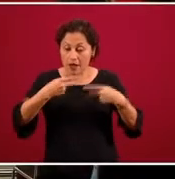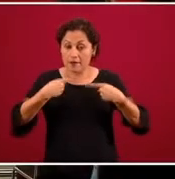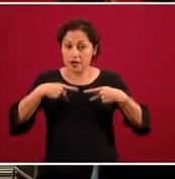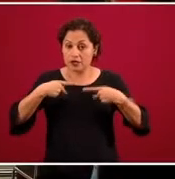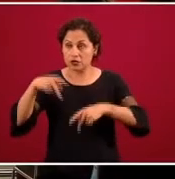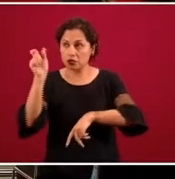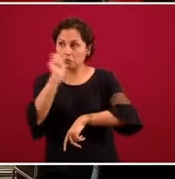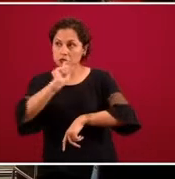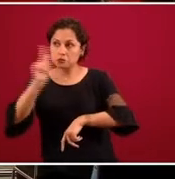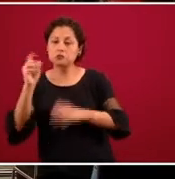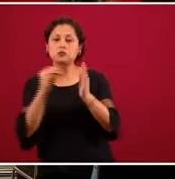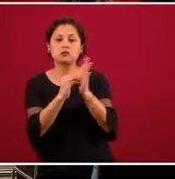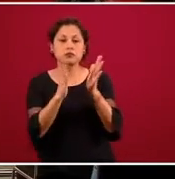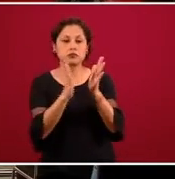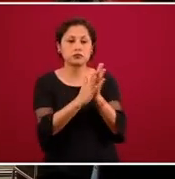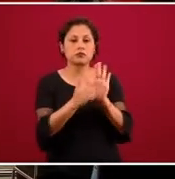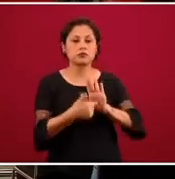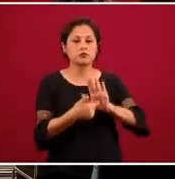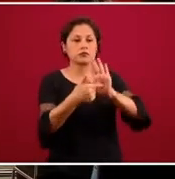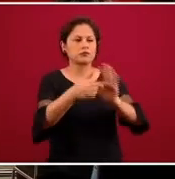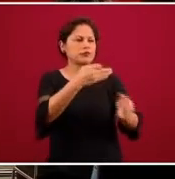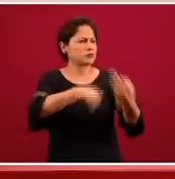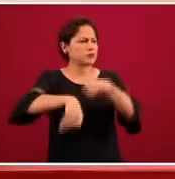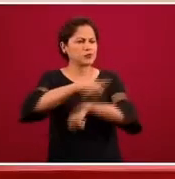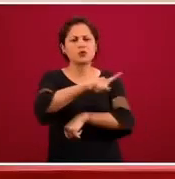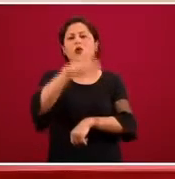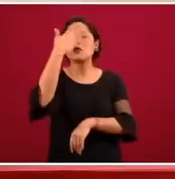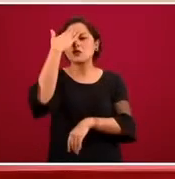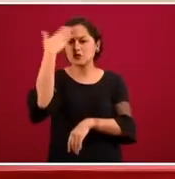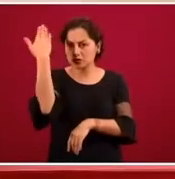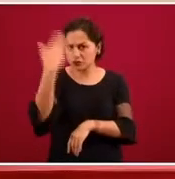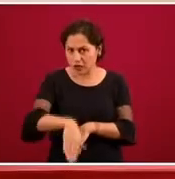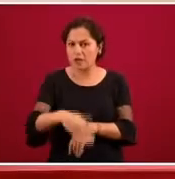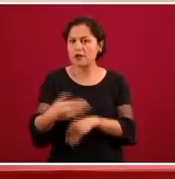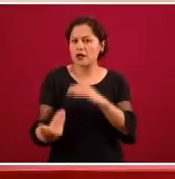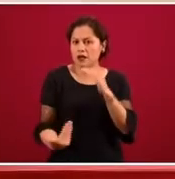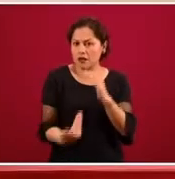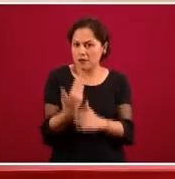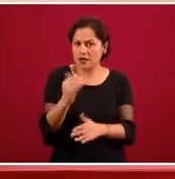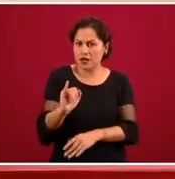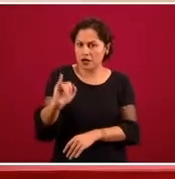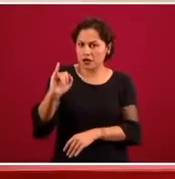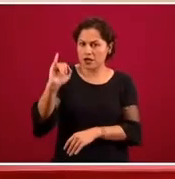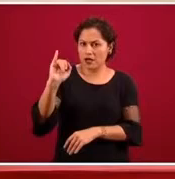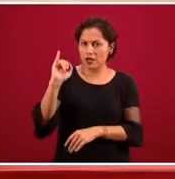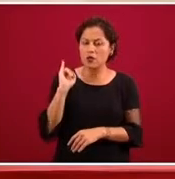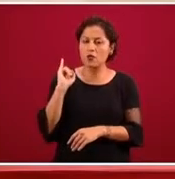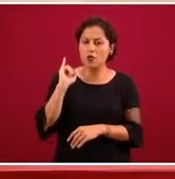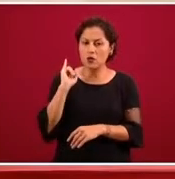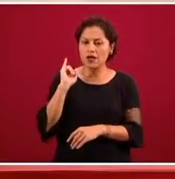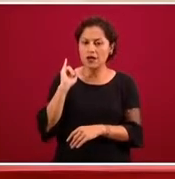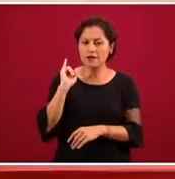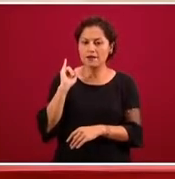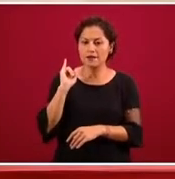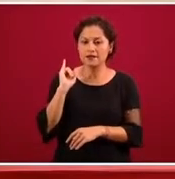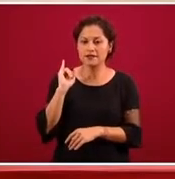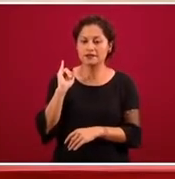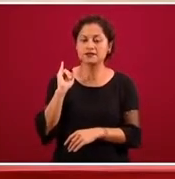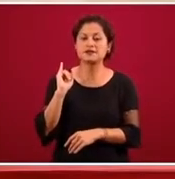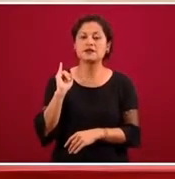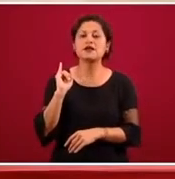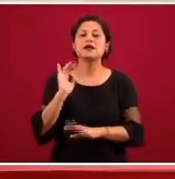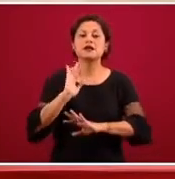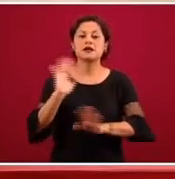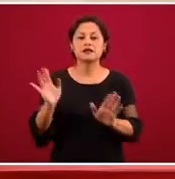make the recommendations made by the scientific team even more effective. You all know the recommendations made by the scientific team because